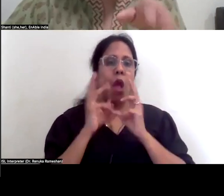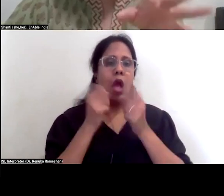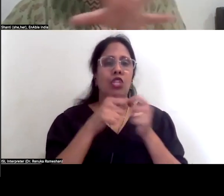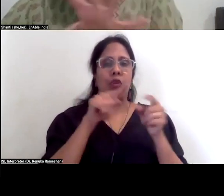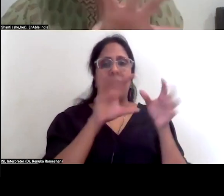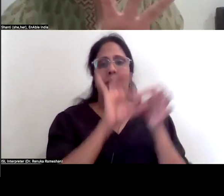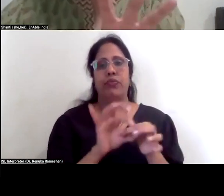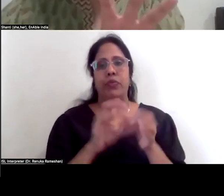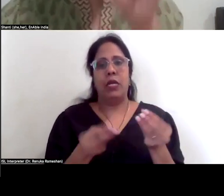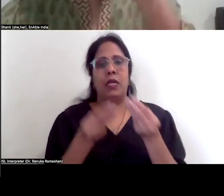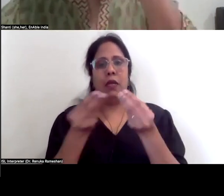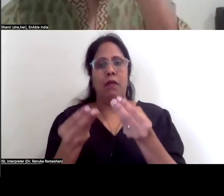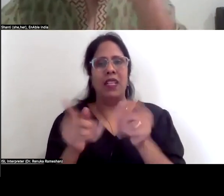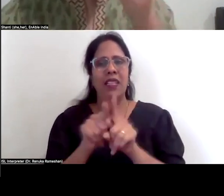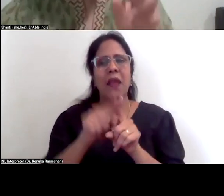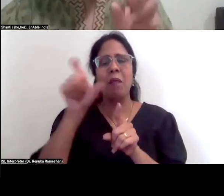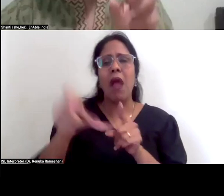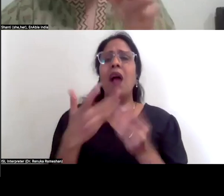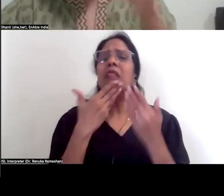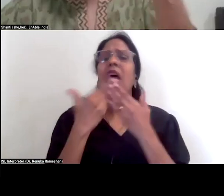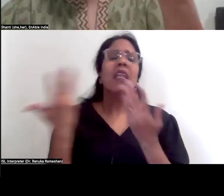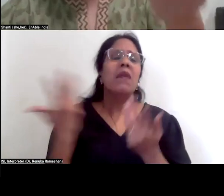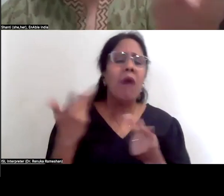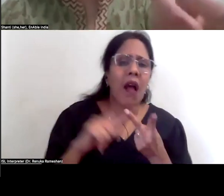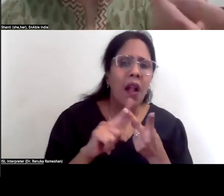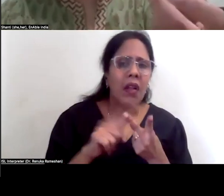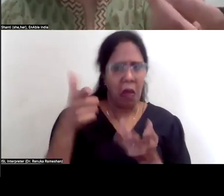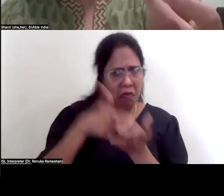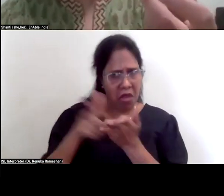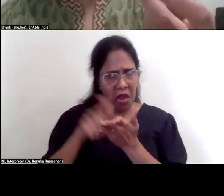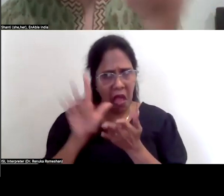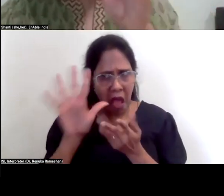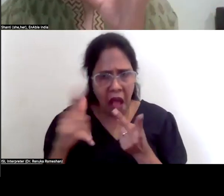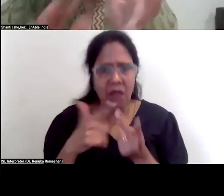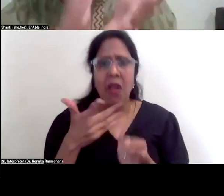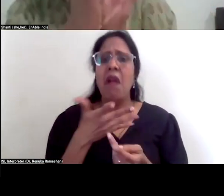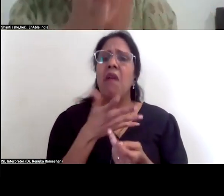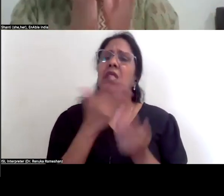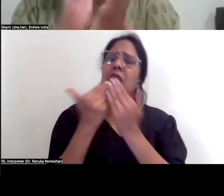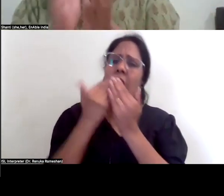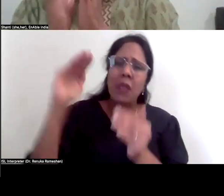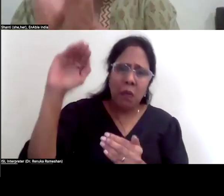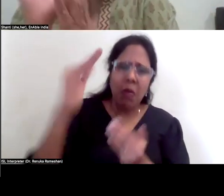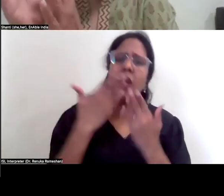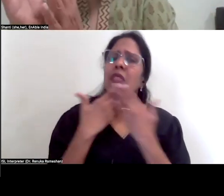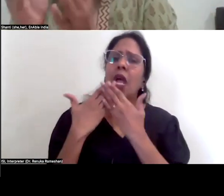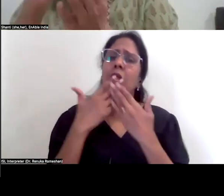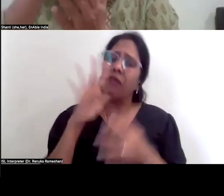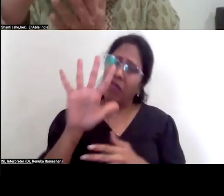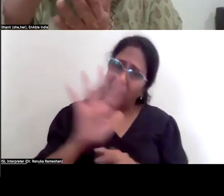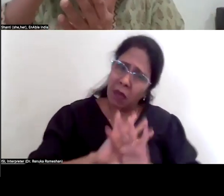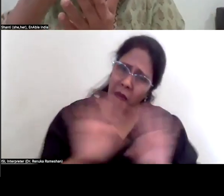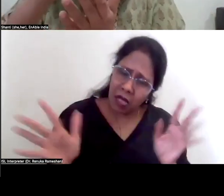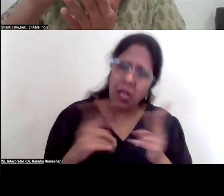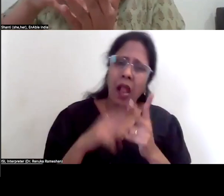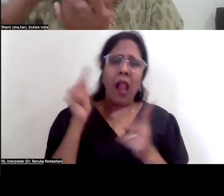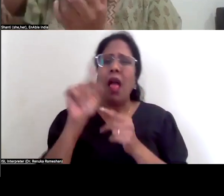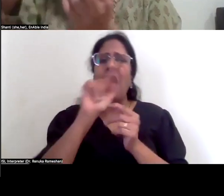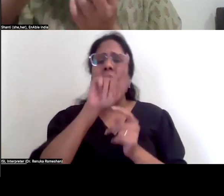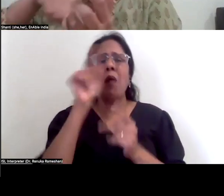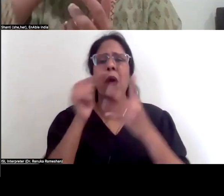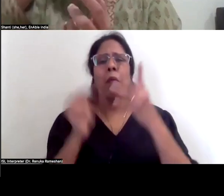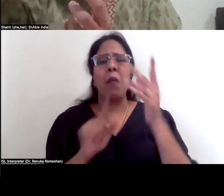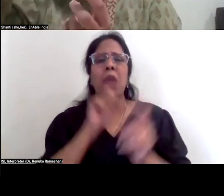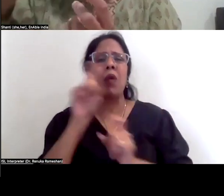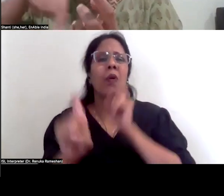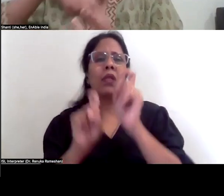Maybe we're not telling you, but we're saying for such things, self-employment may be more suitable. So we are giving the information and then you are ticking and then